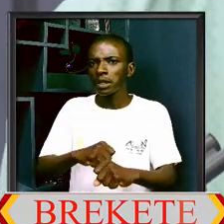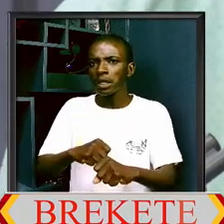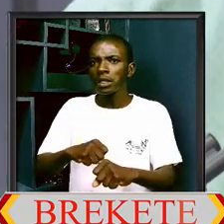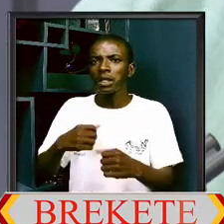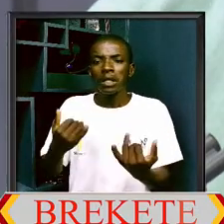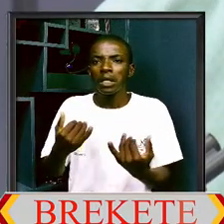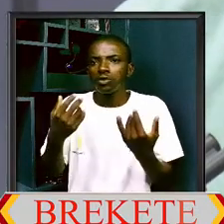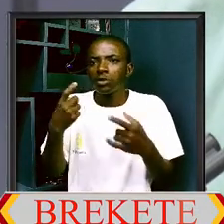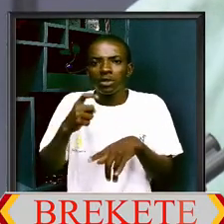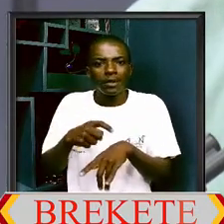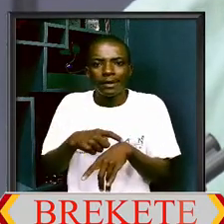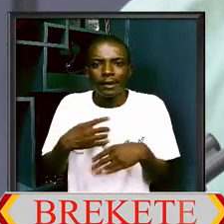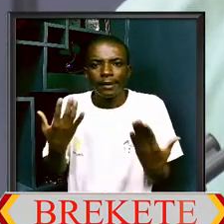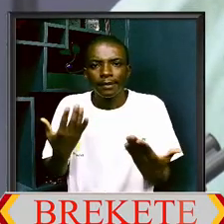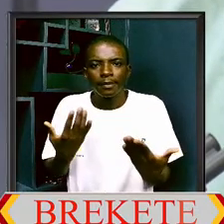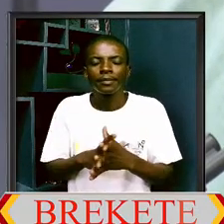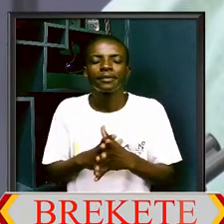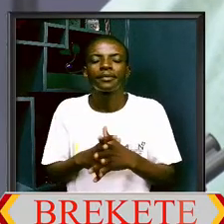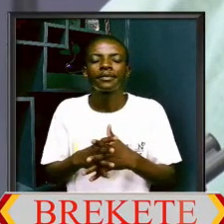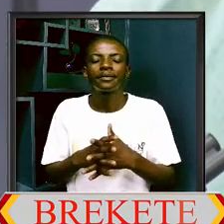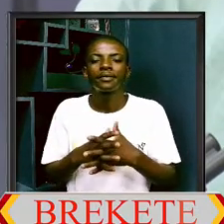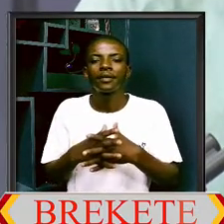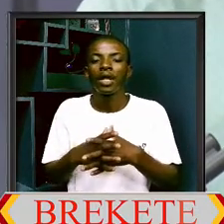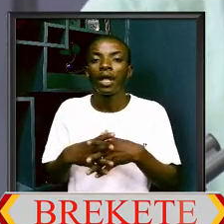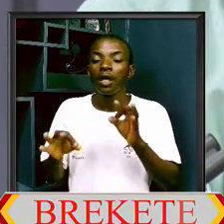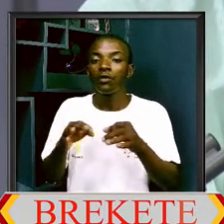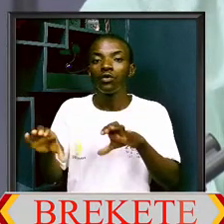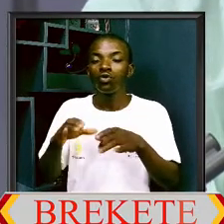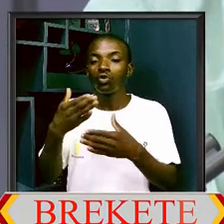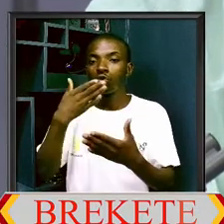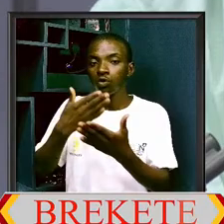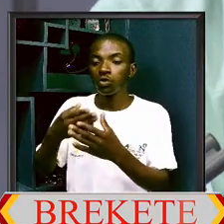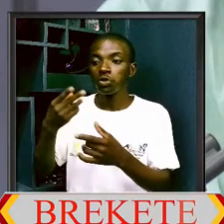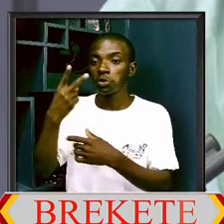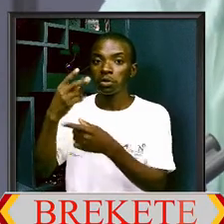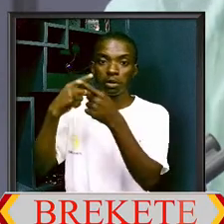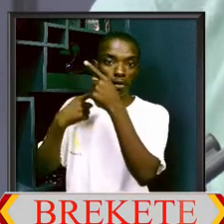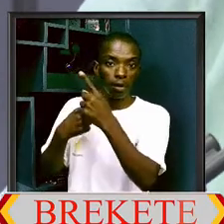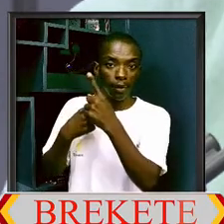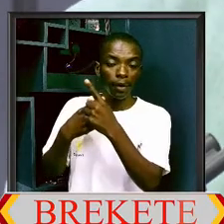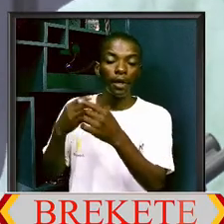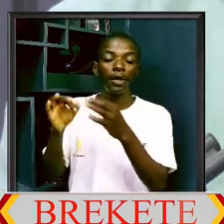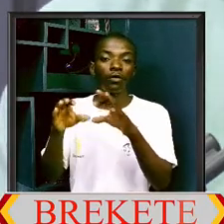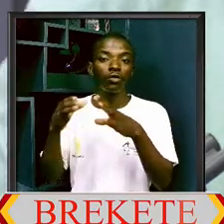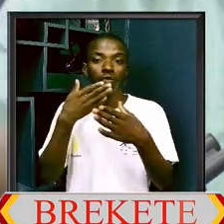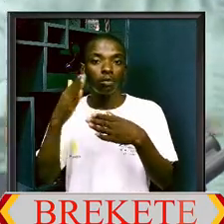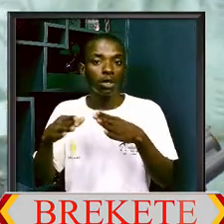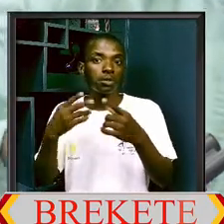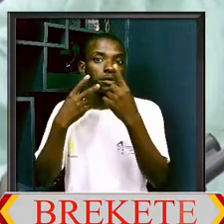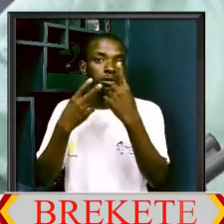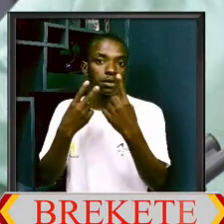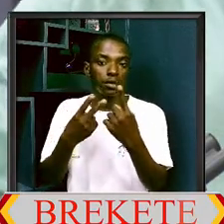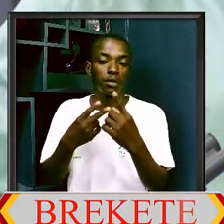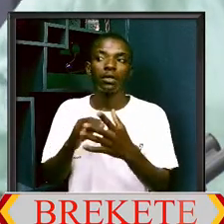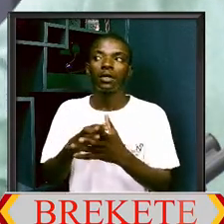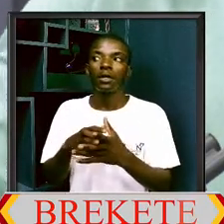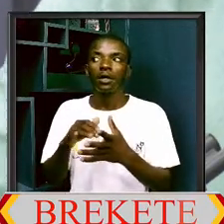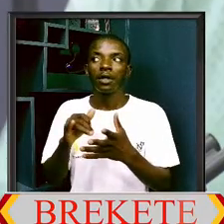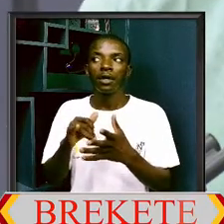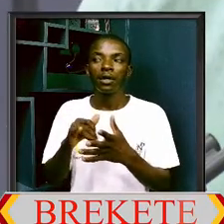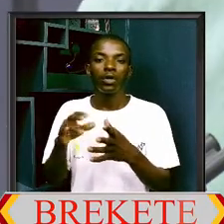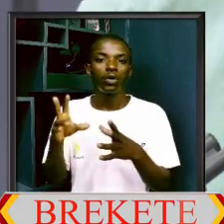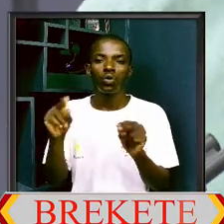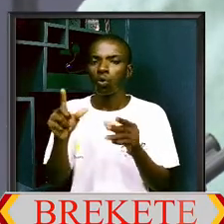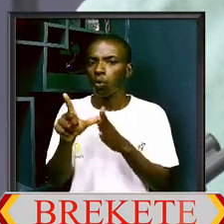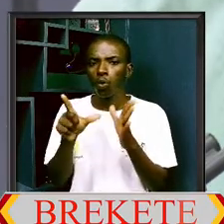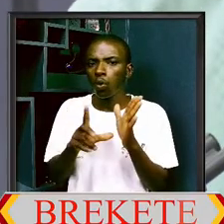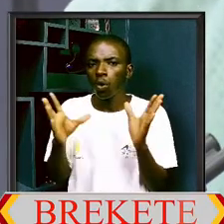now temporary sight if you do good you go see him if you do bad you go see him that time now be